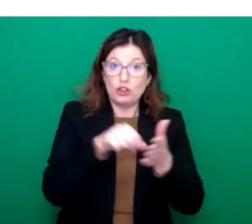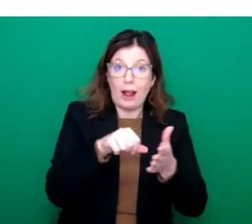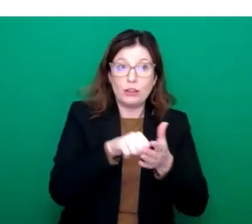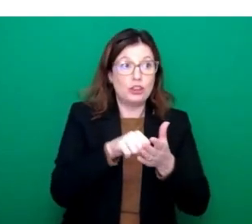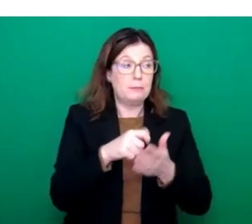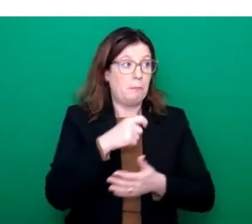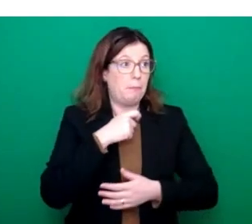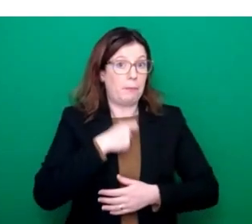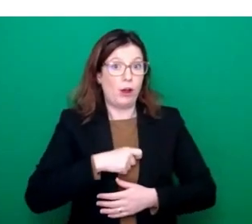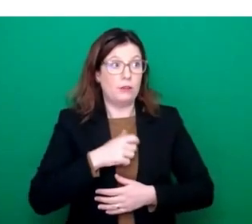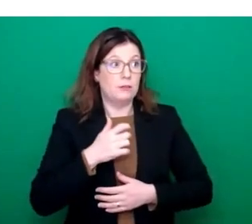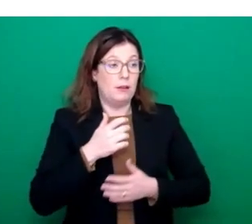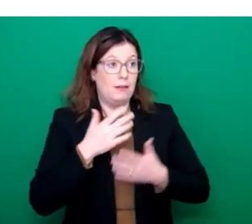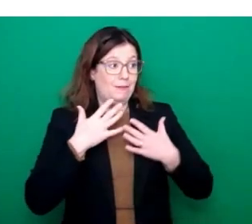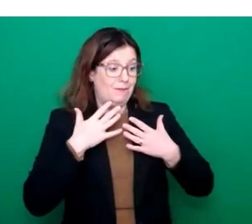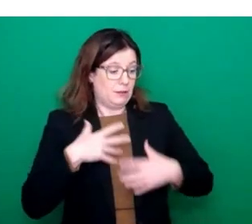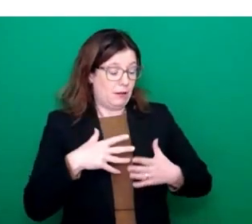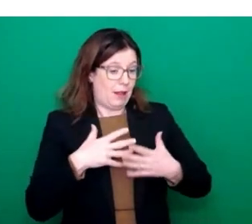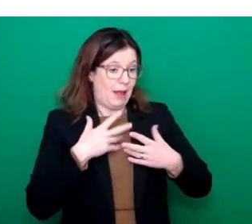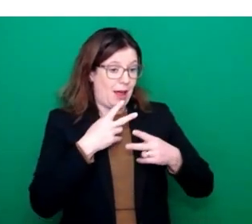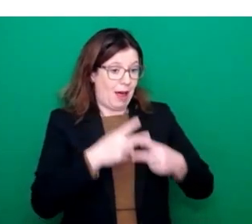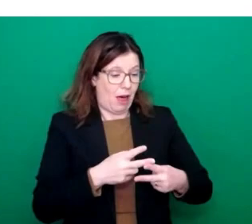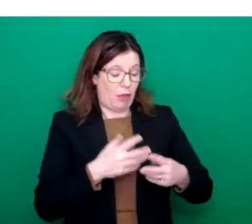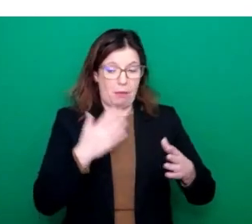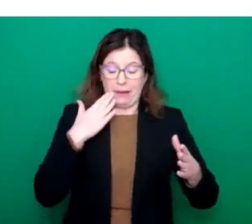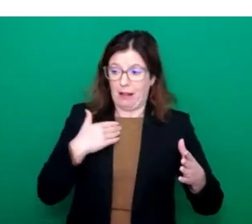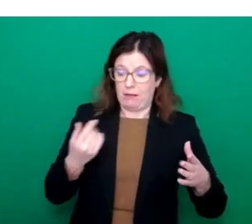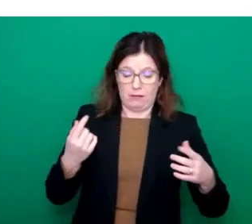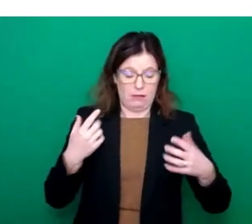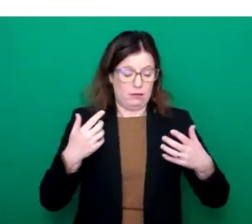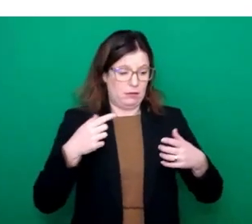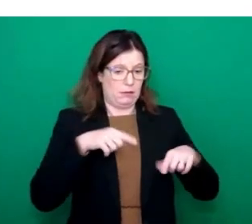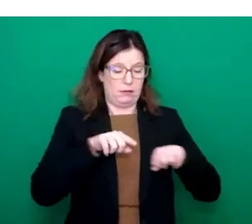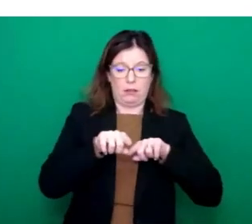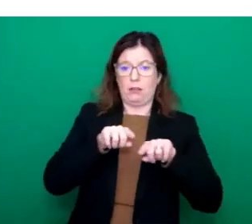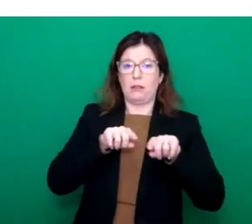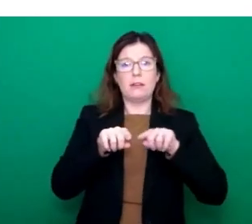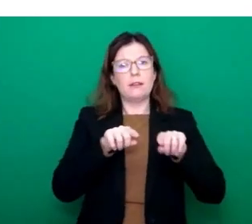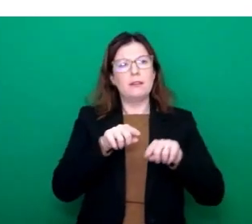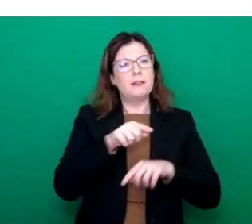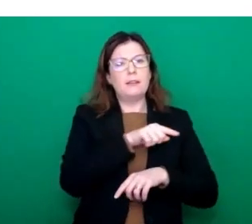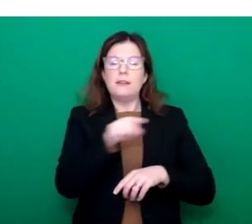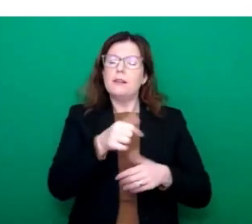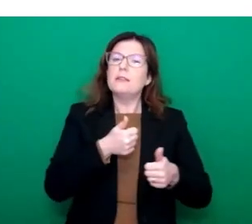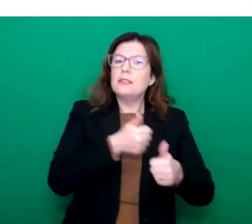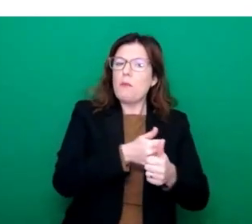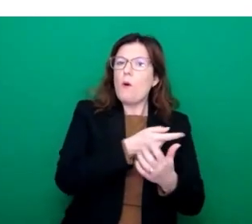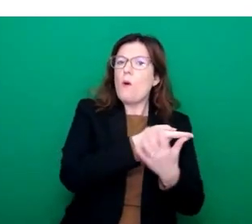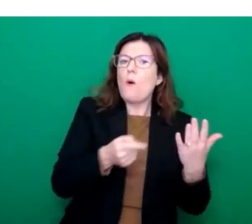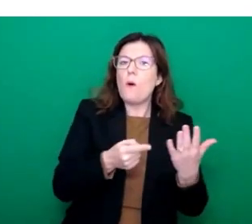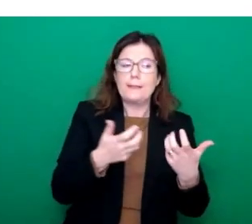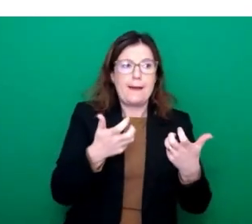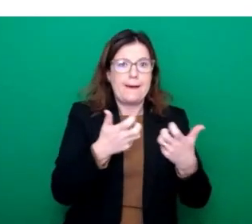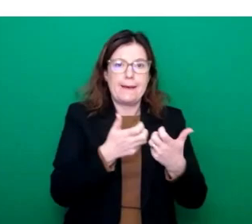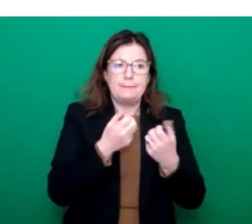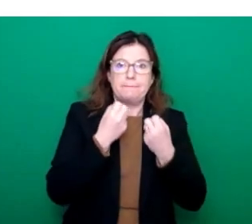lives in addition to their physical healthcare. Have you got any thoughts about how they can be supported to advocate